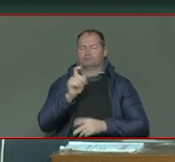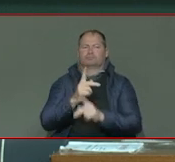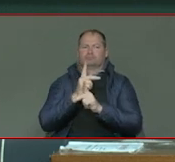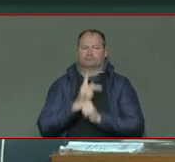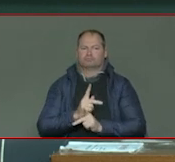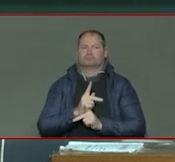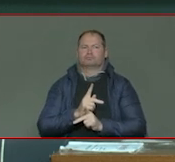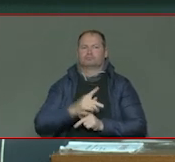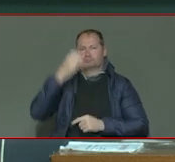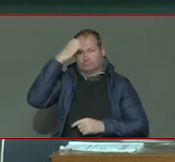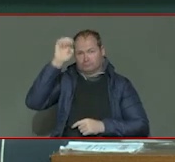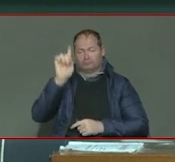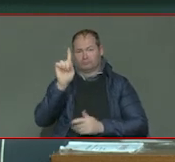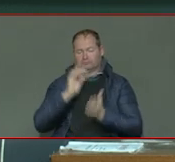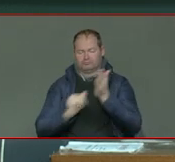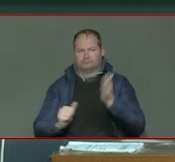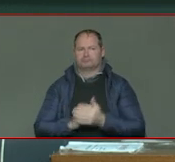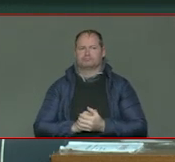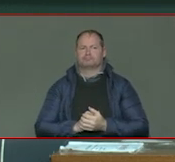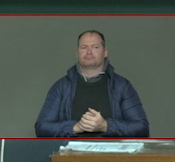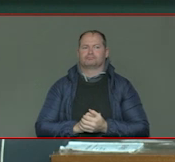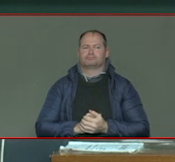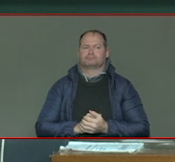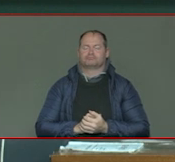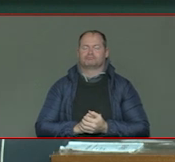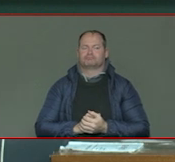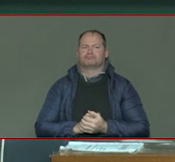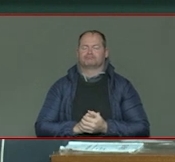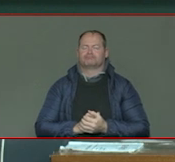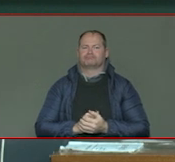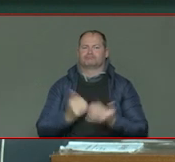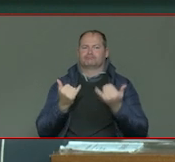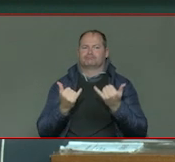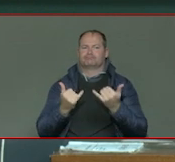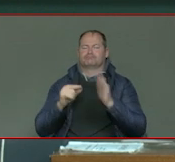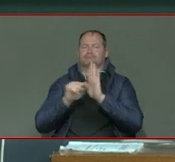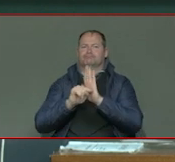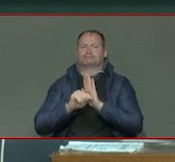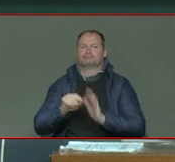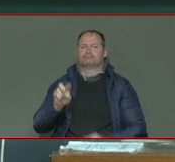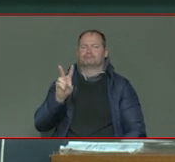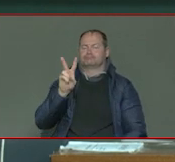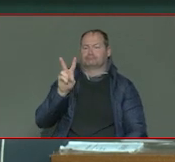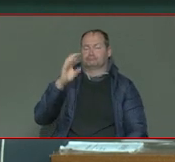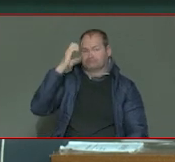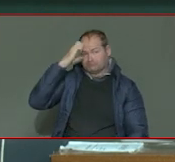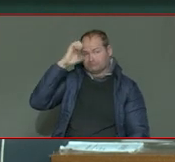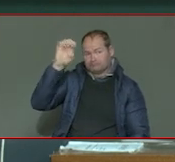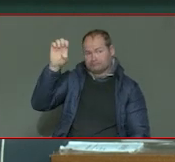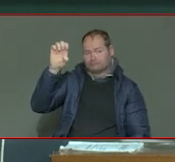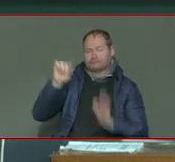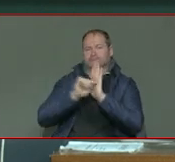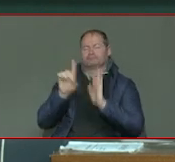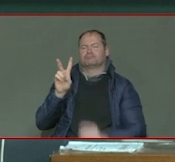from the exponent. Negative 1 minus 1 is negative 2. And we're going to say negative 2, the exponent is negative